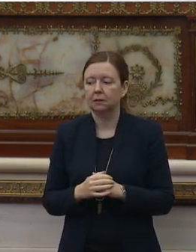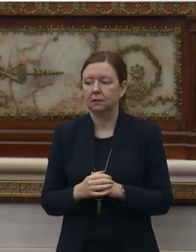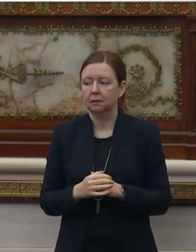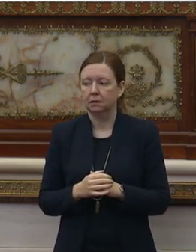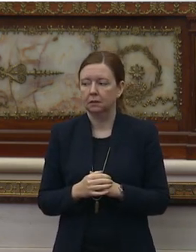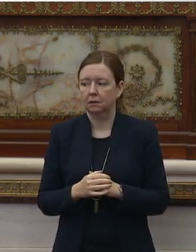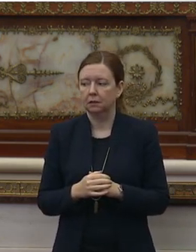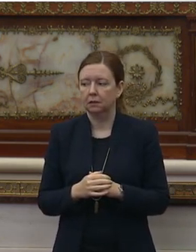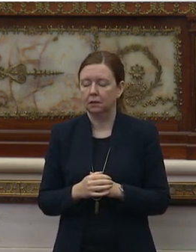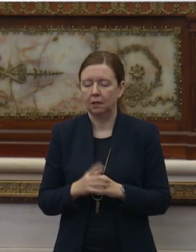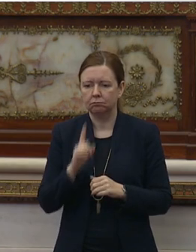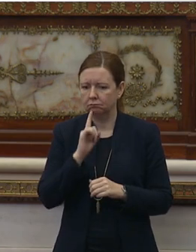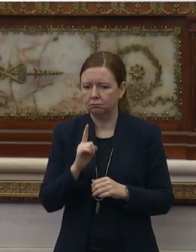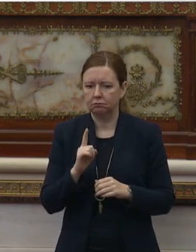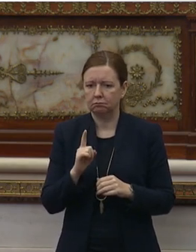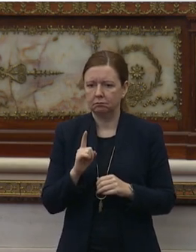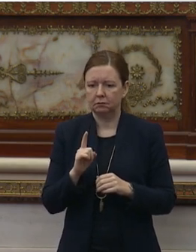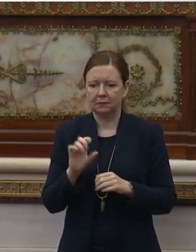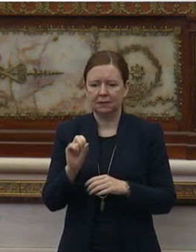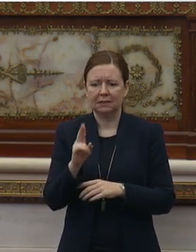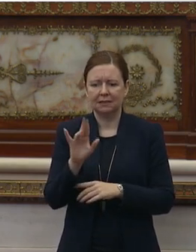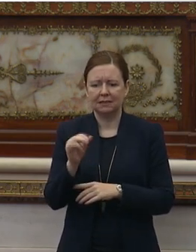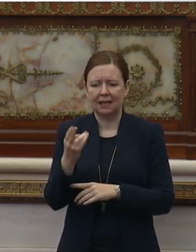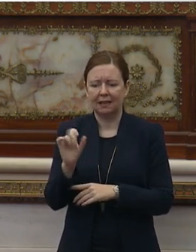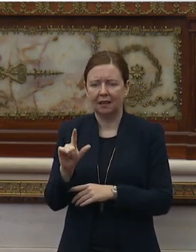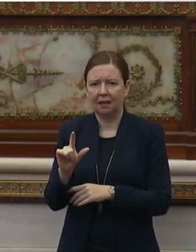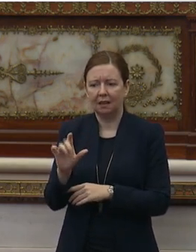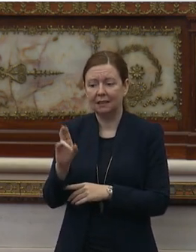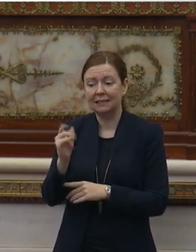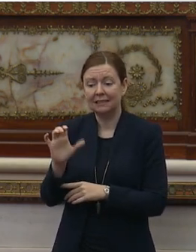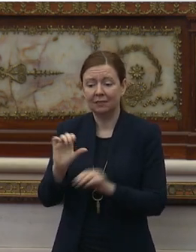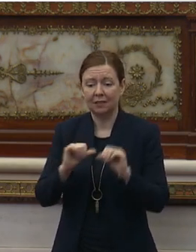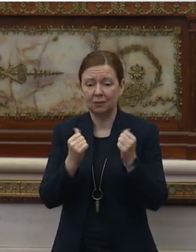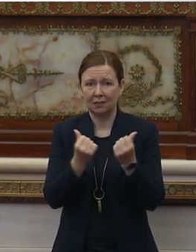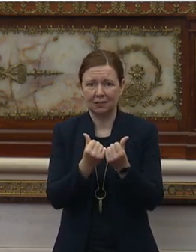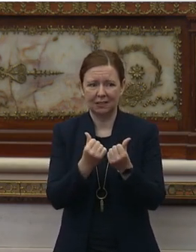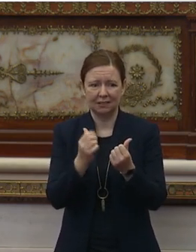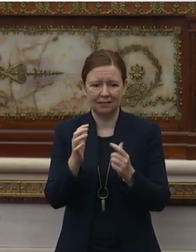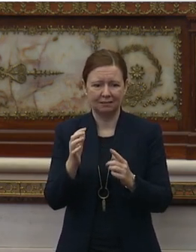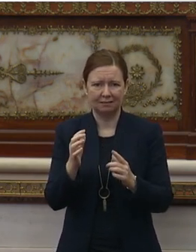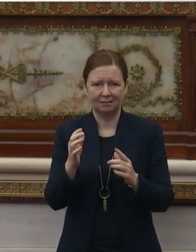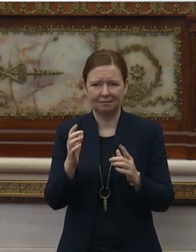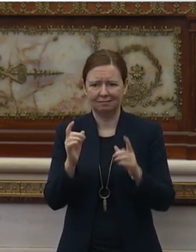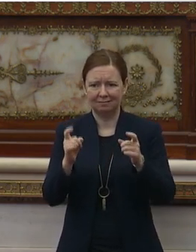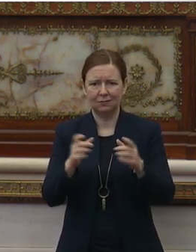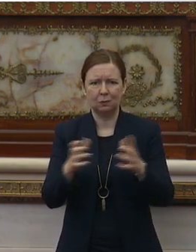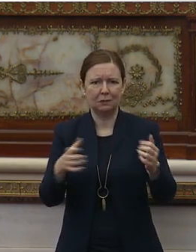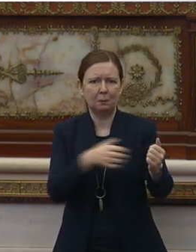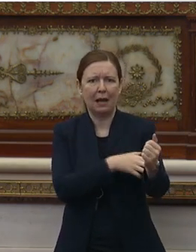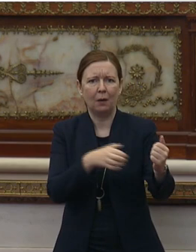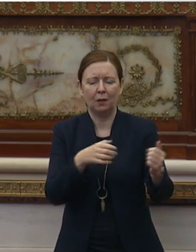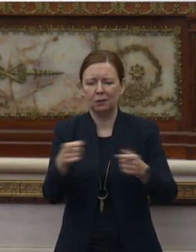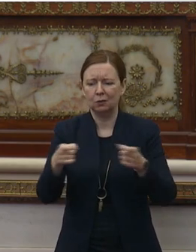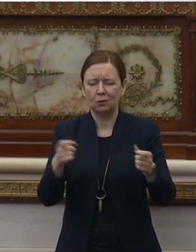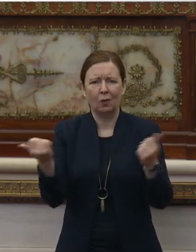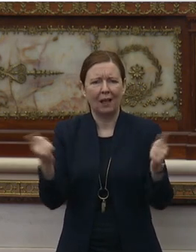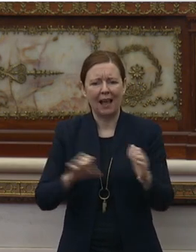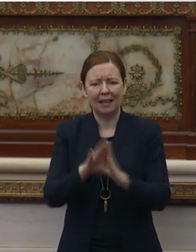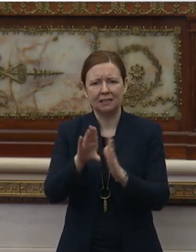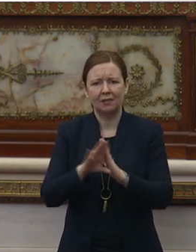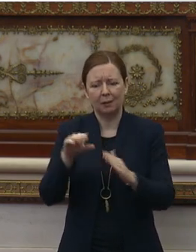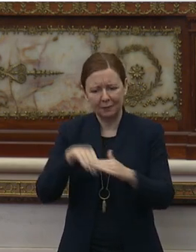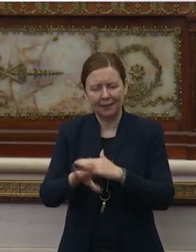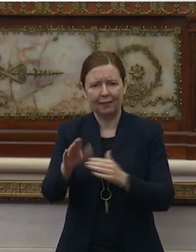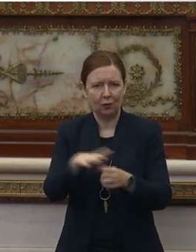and crucially, it puts the Society Hill Civic Association at the central position of power to control any development that comes in